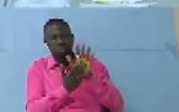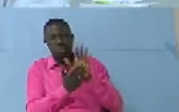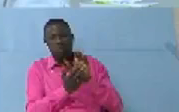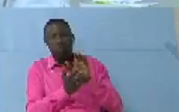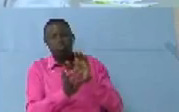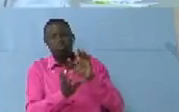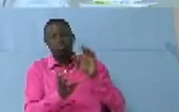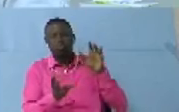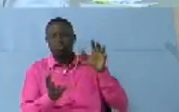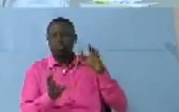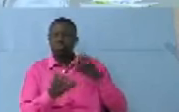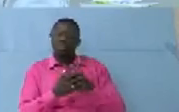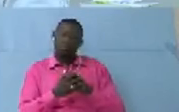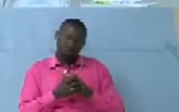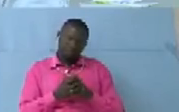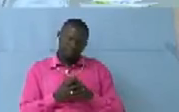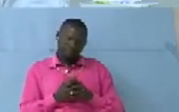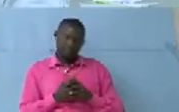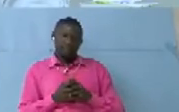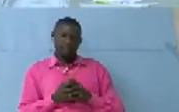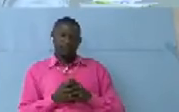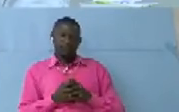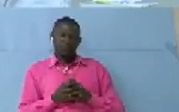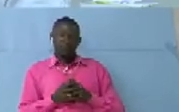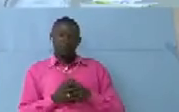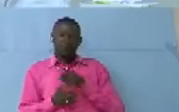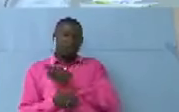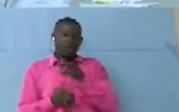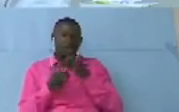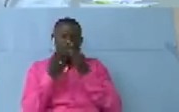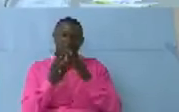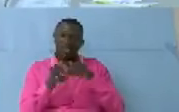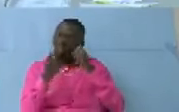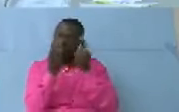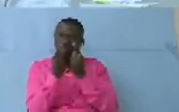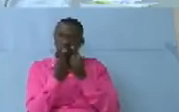tell you, did they say anything while they were electrocuting you?